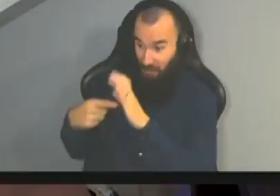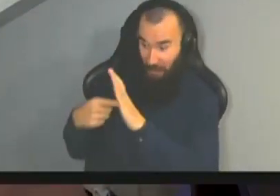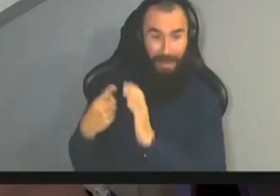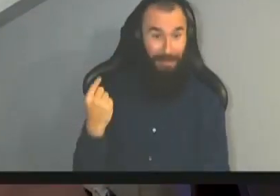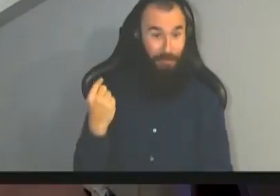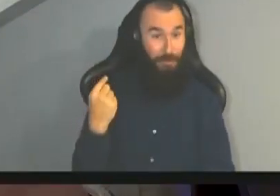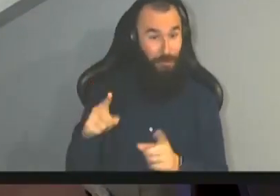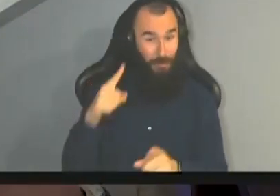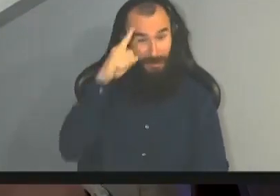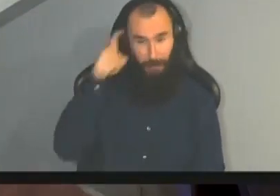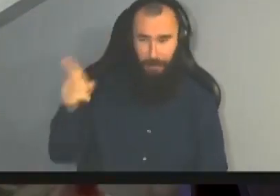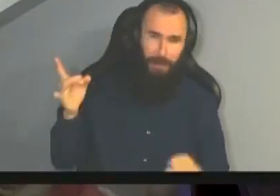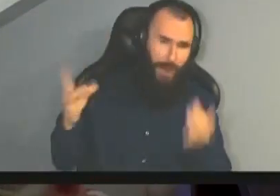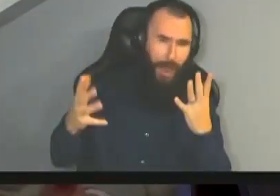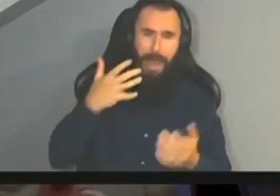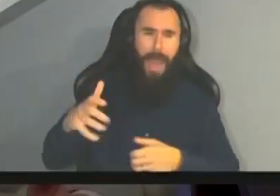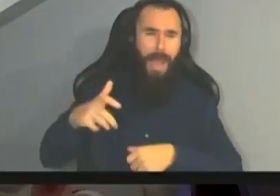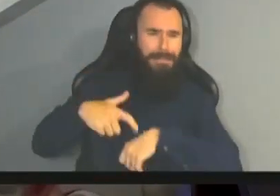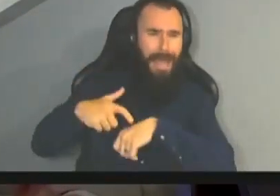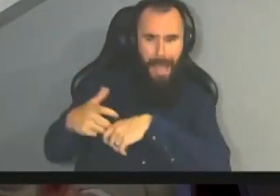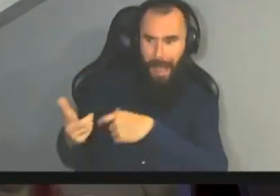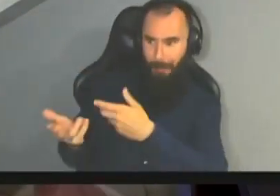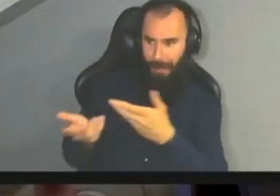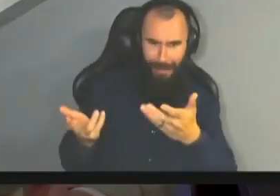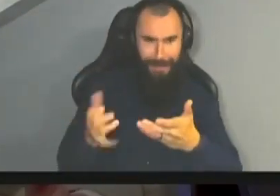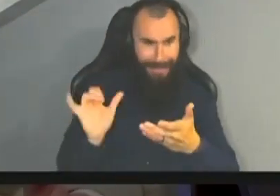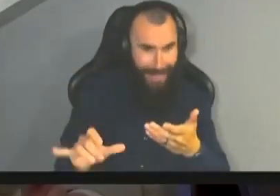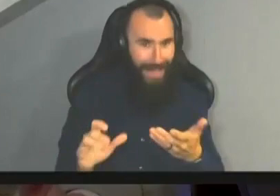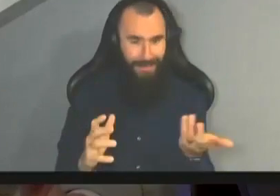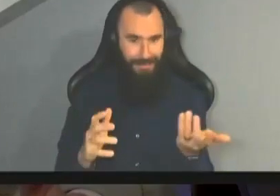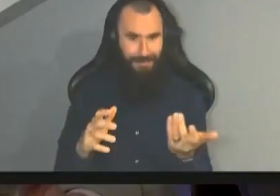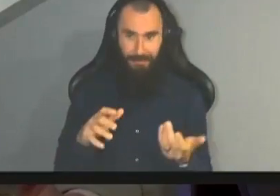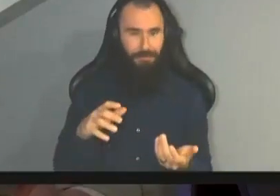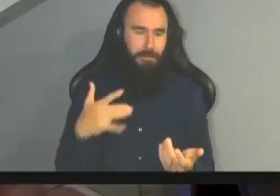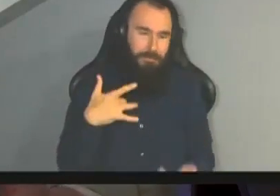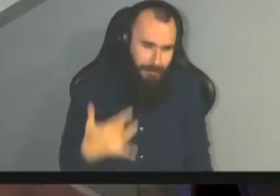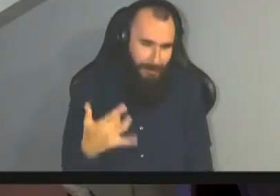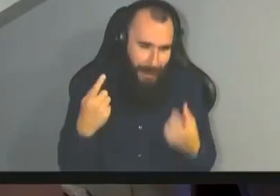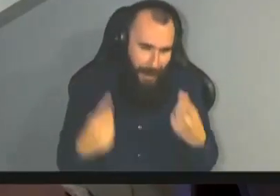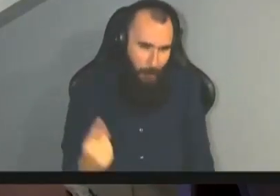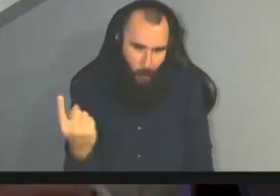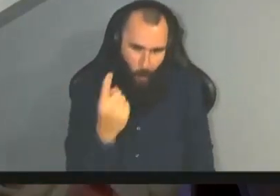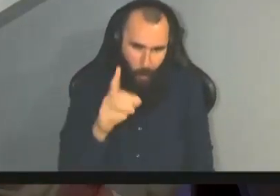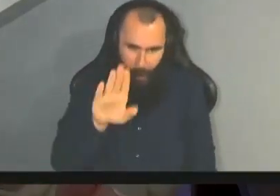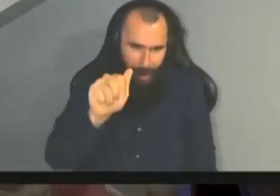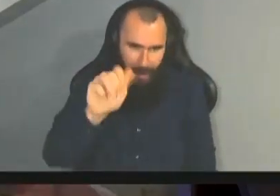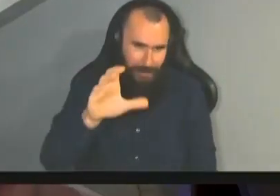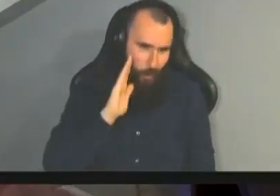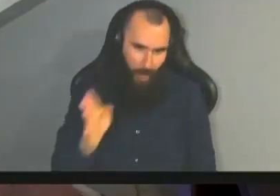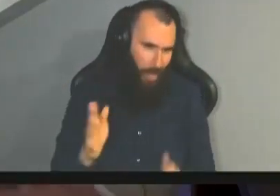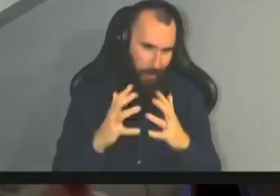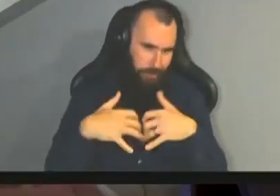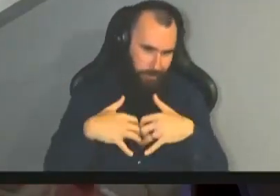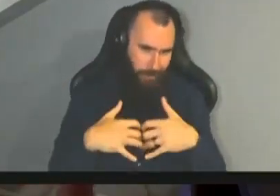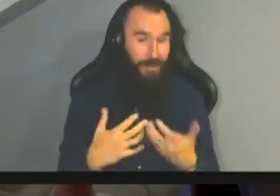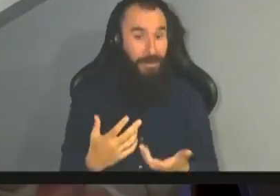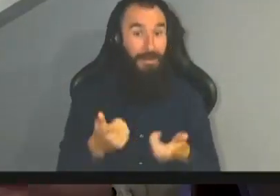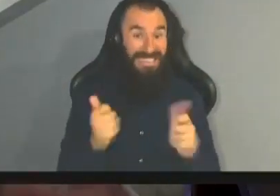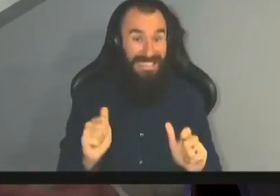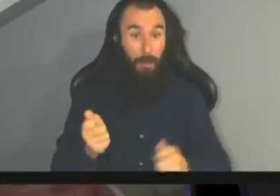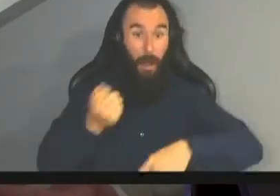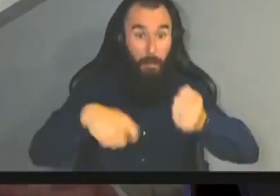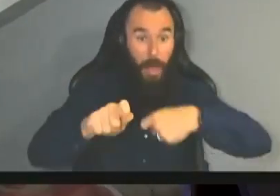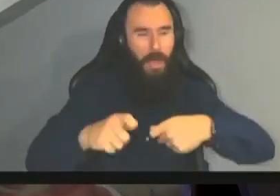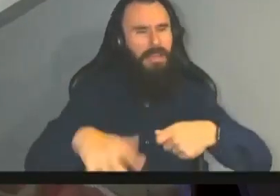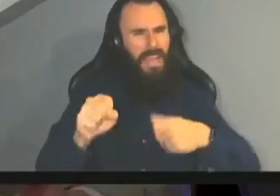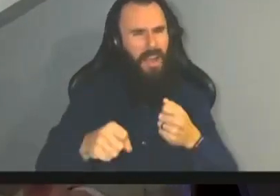wave. Is exactly the time when your air conditioning unit tends to go out, attempting to replace it and it taking weeks and weeks just